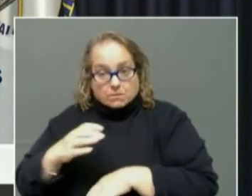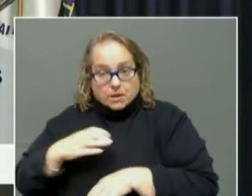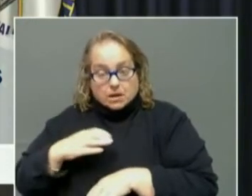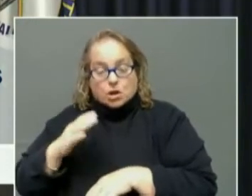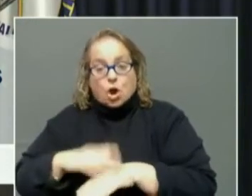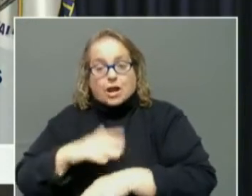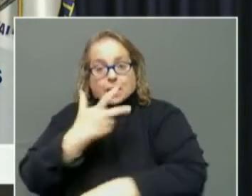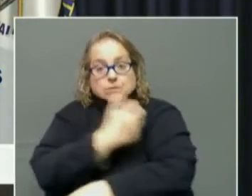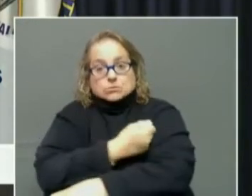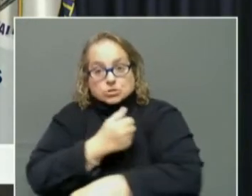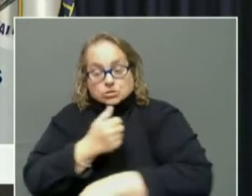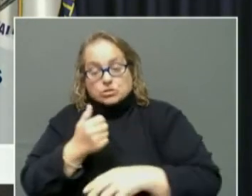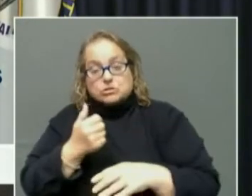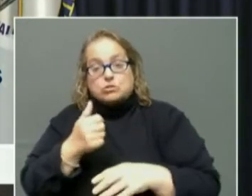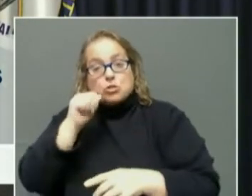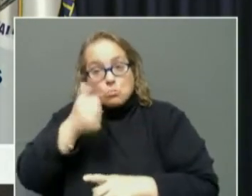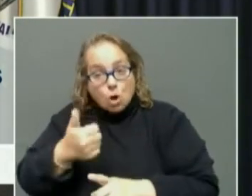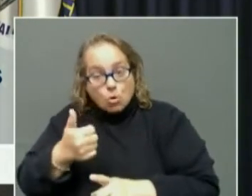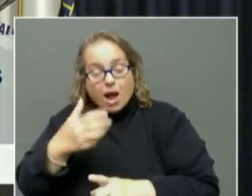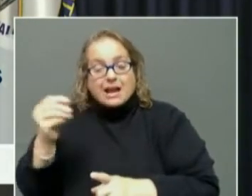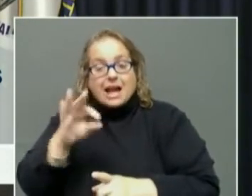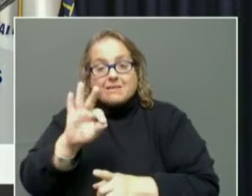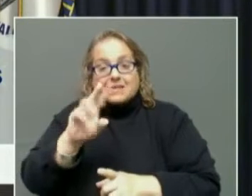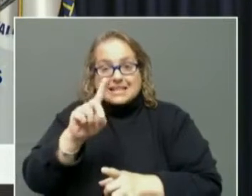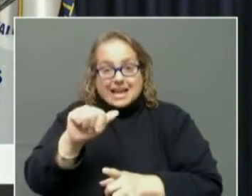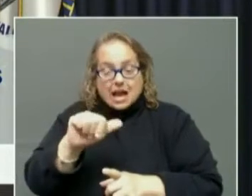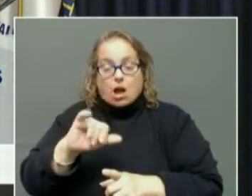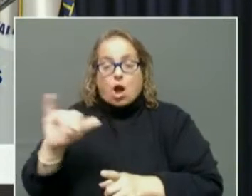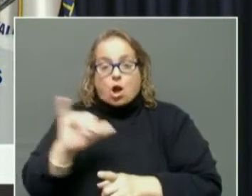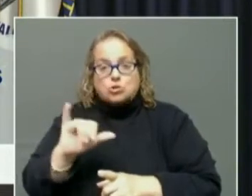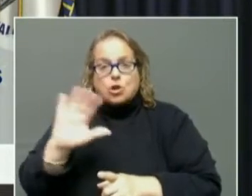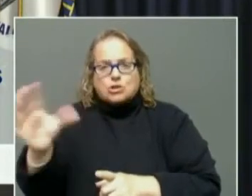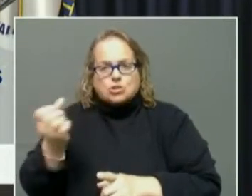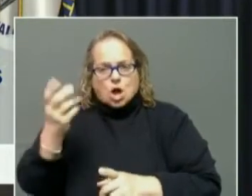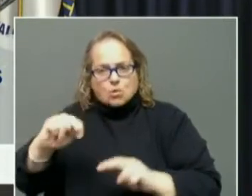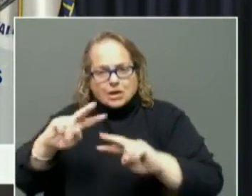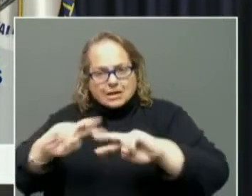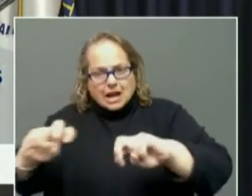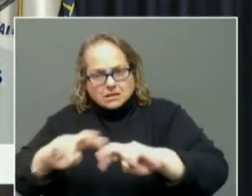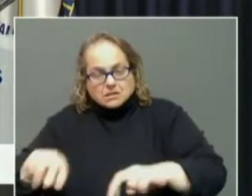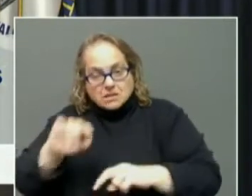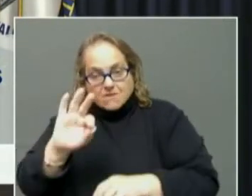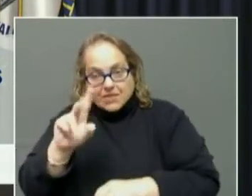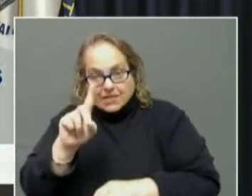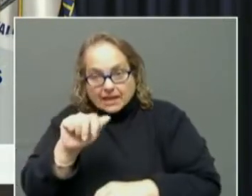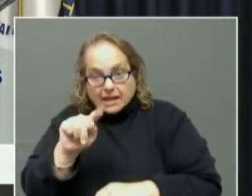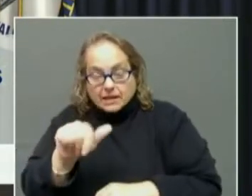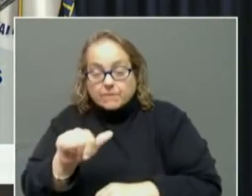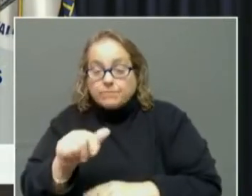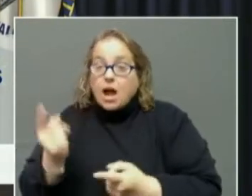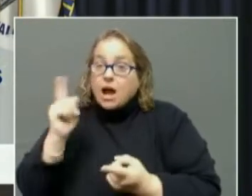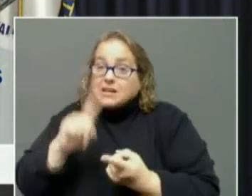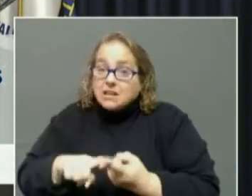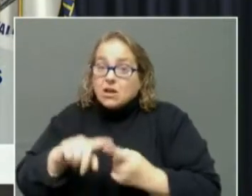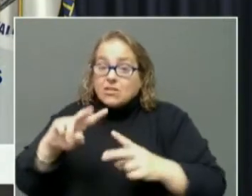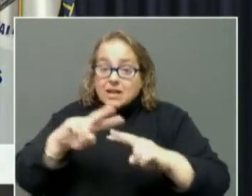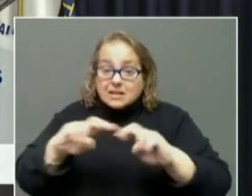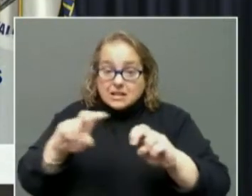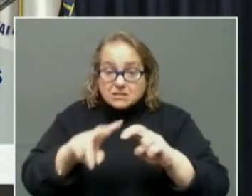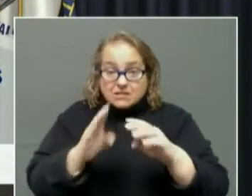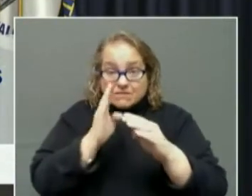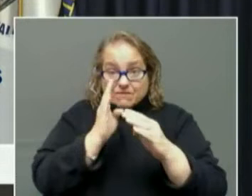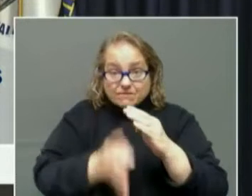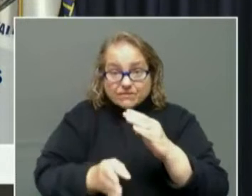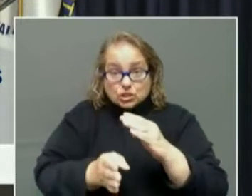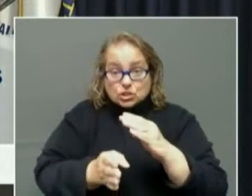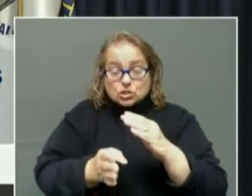tomorrow, and the FDA is also conducting its own analysis of the data. Until these analyses have been completed,